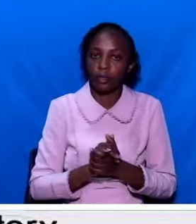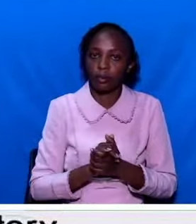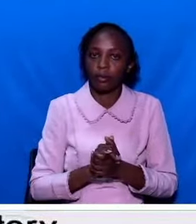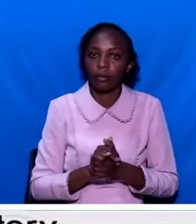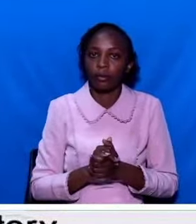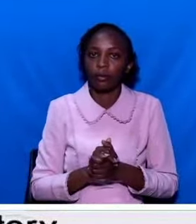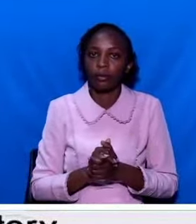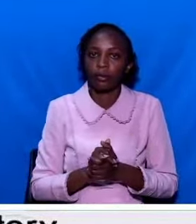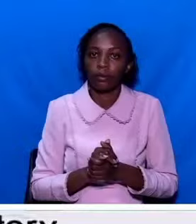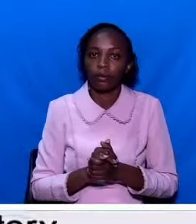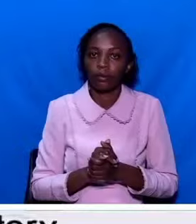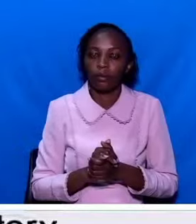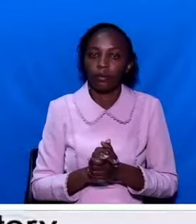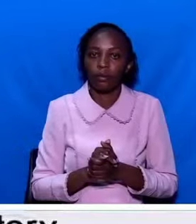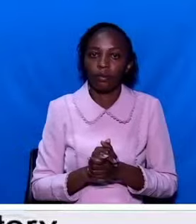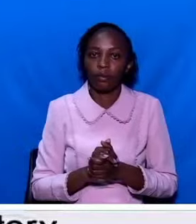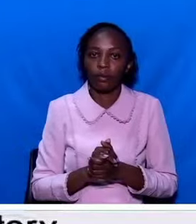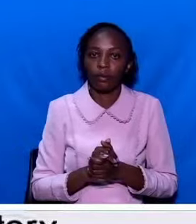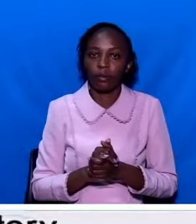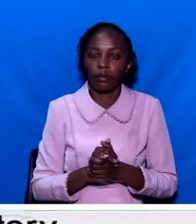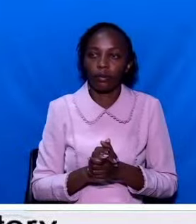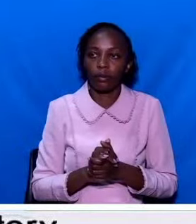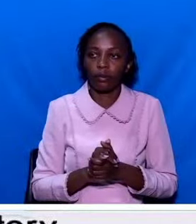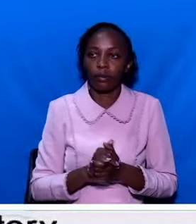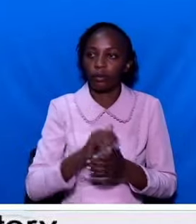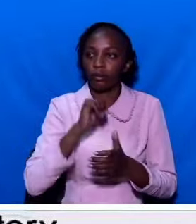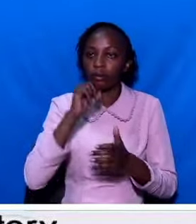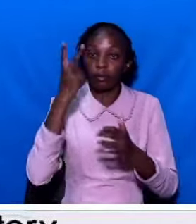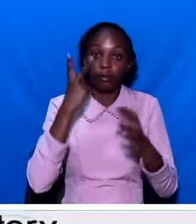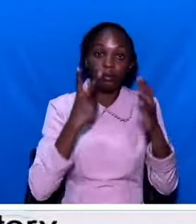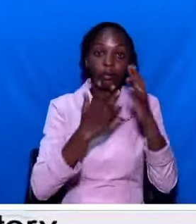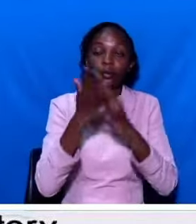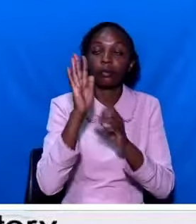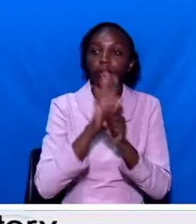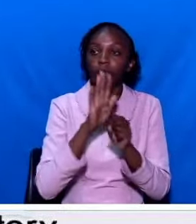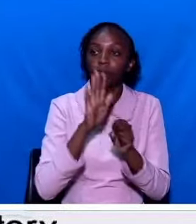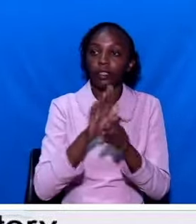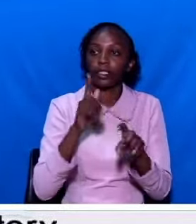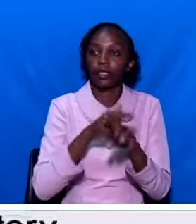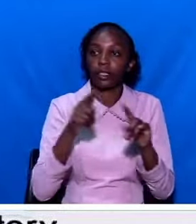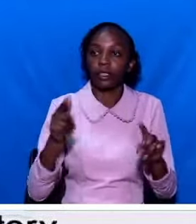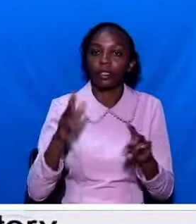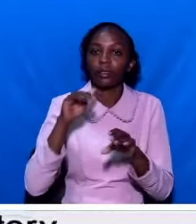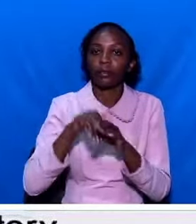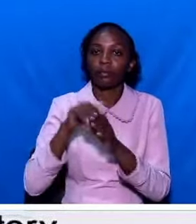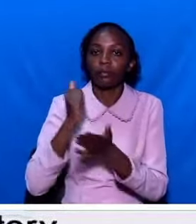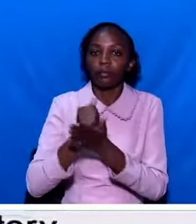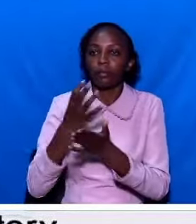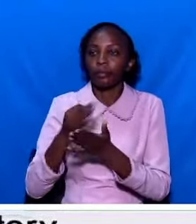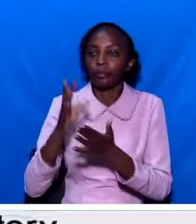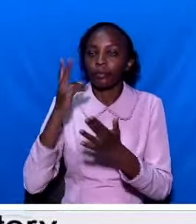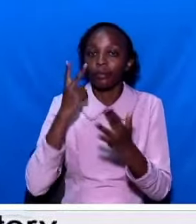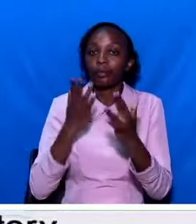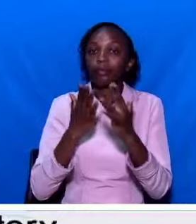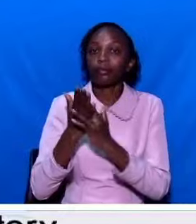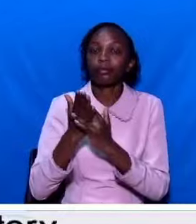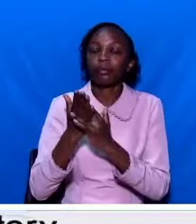Hallelujah. I don't prophesy a lot, but today I am in the office of a prophet. Hallelujah. Praise the